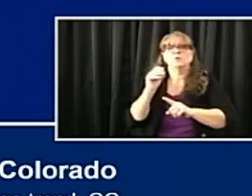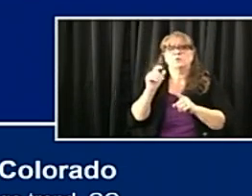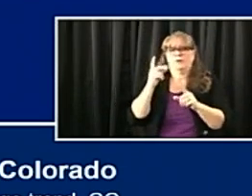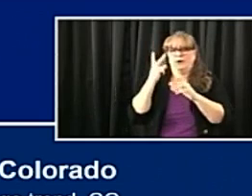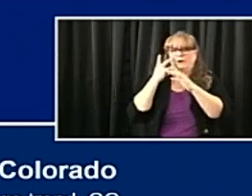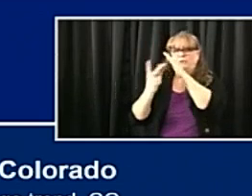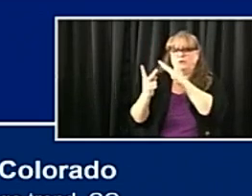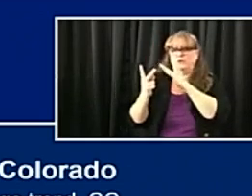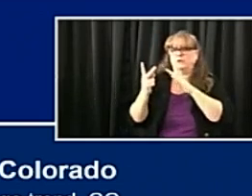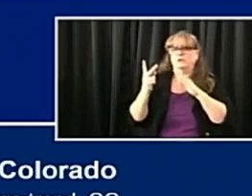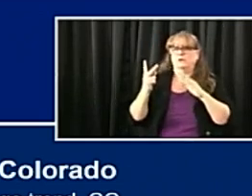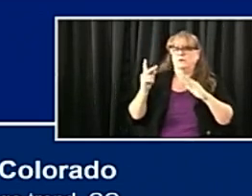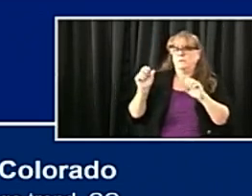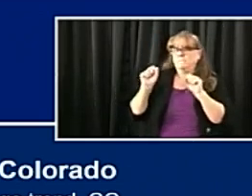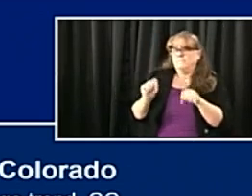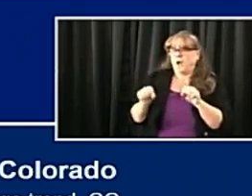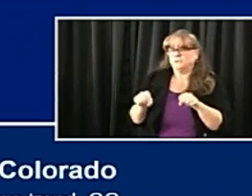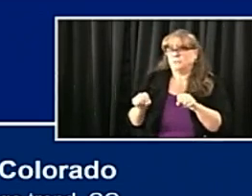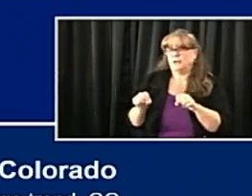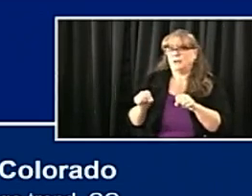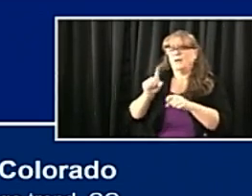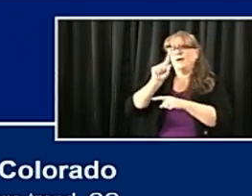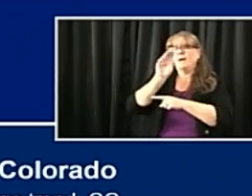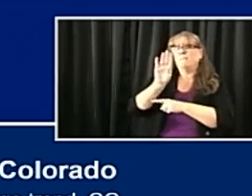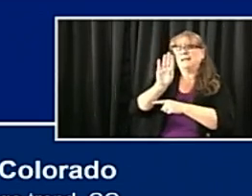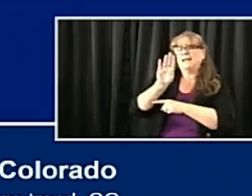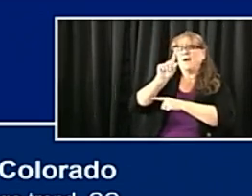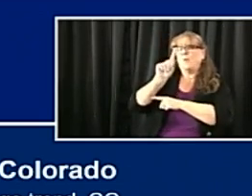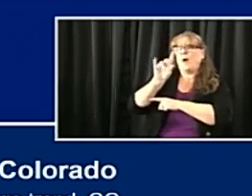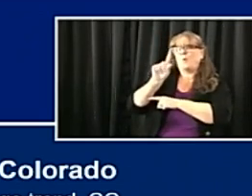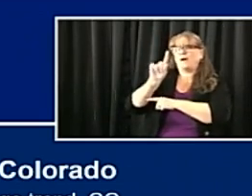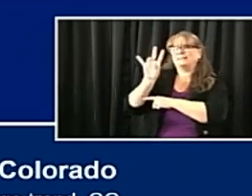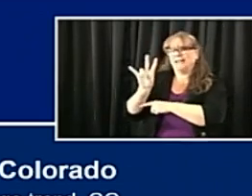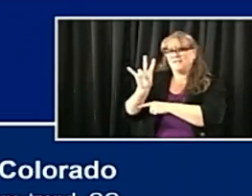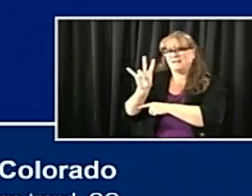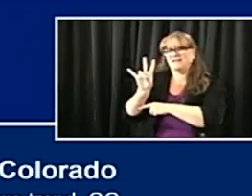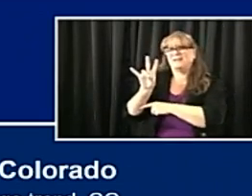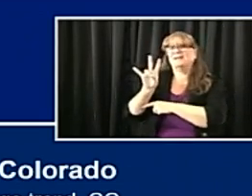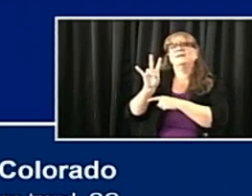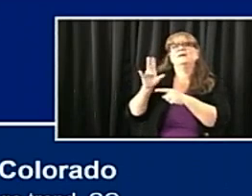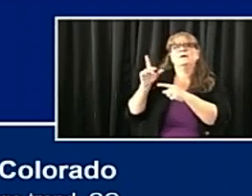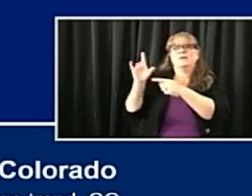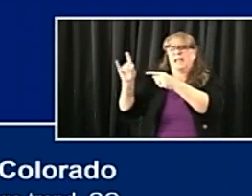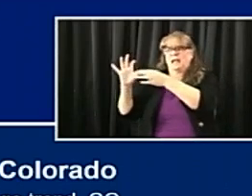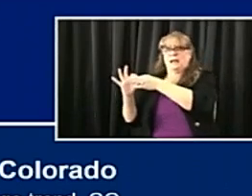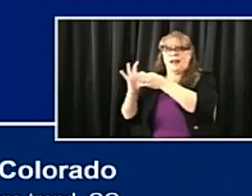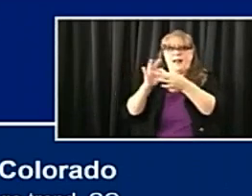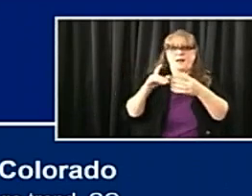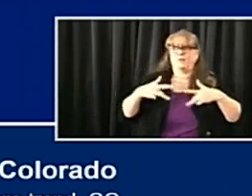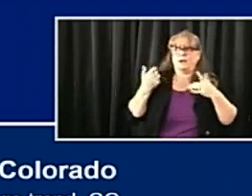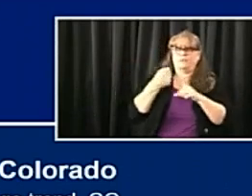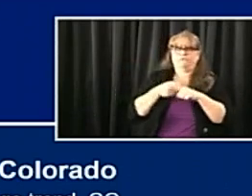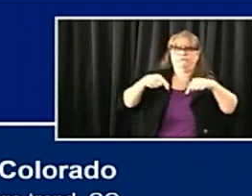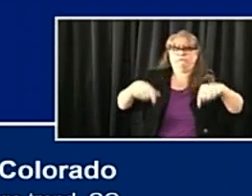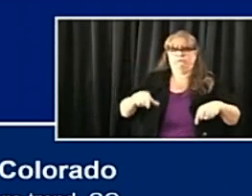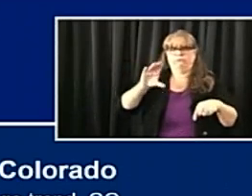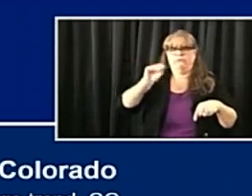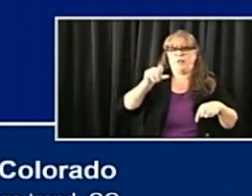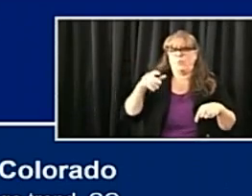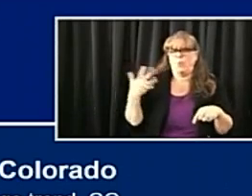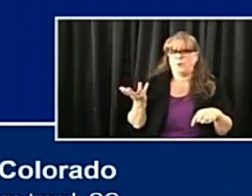the UK B117 variant and what that could potentially mean for Colorado. But starting here, this figure shows you our daily case counts in